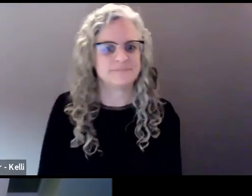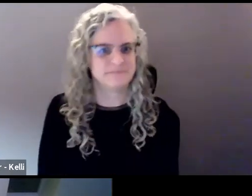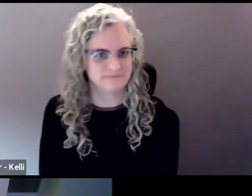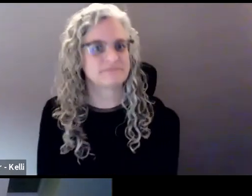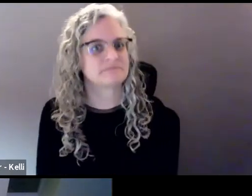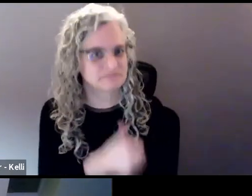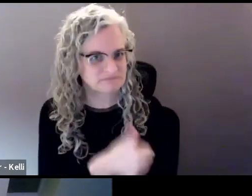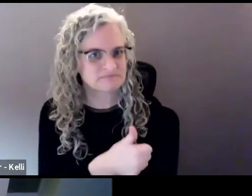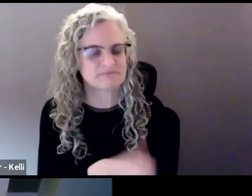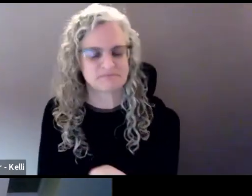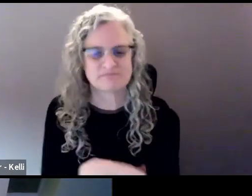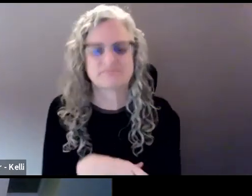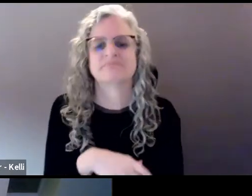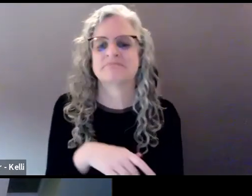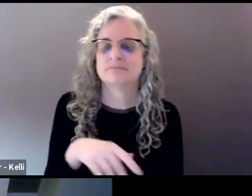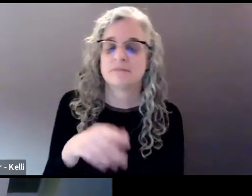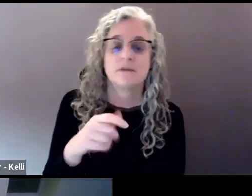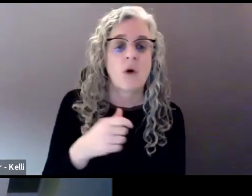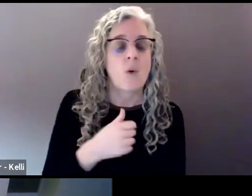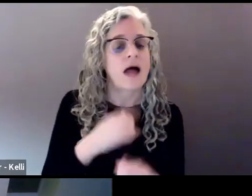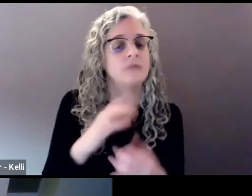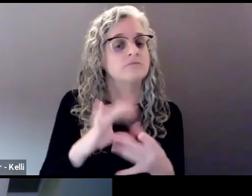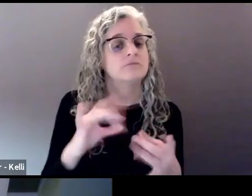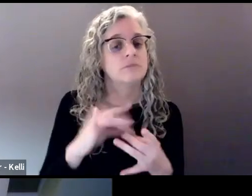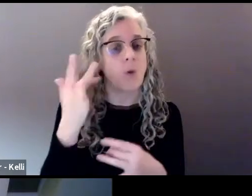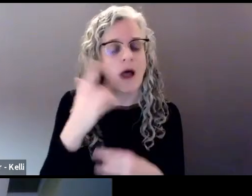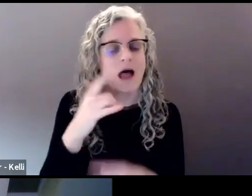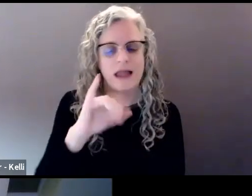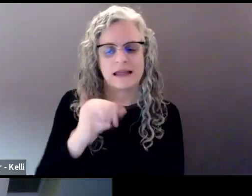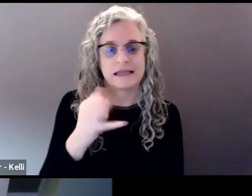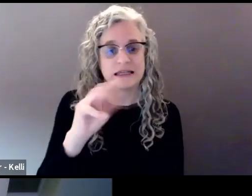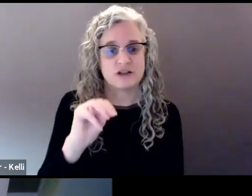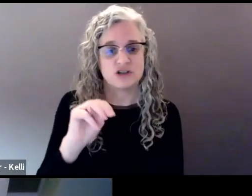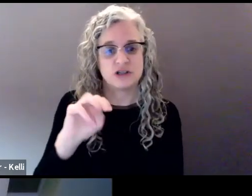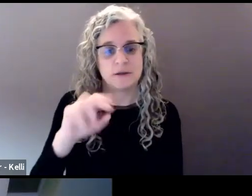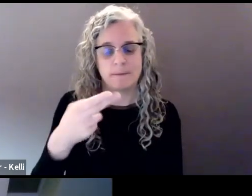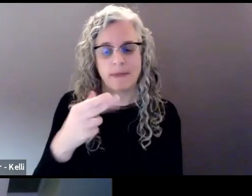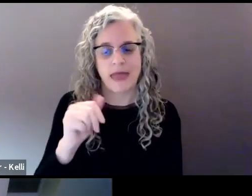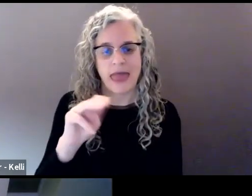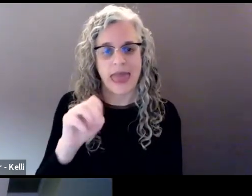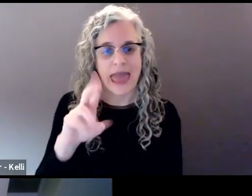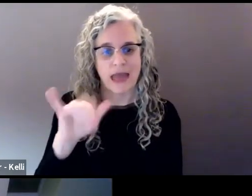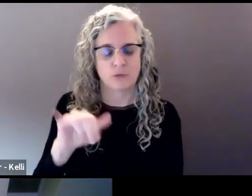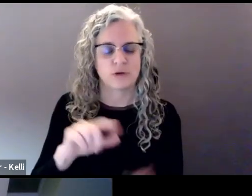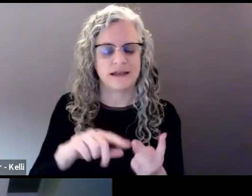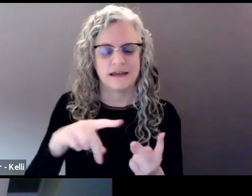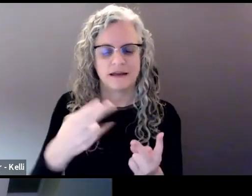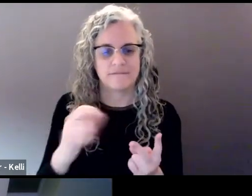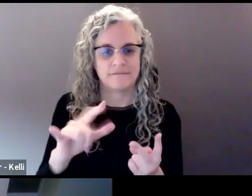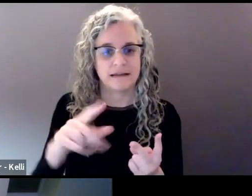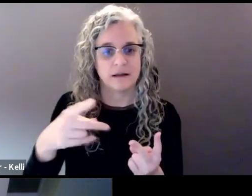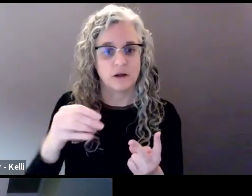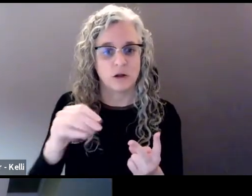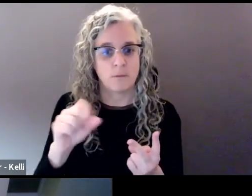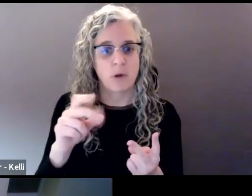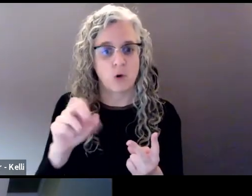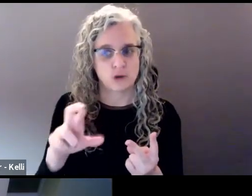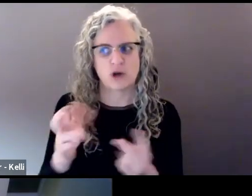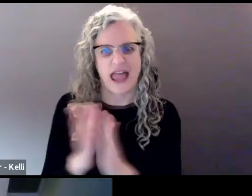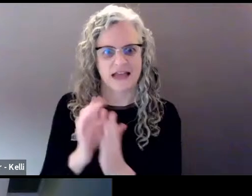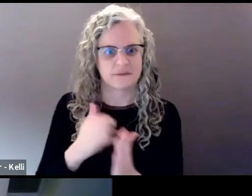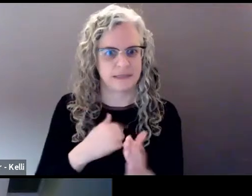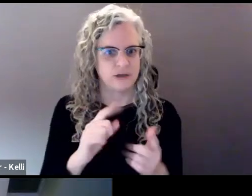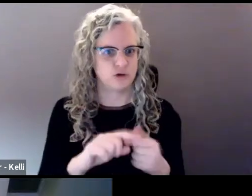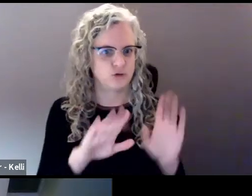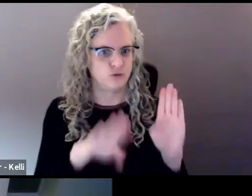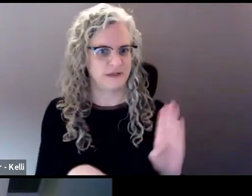I'm testifying because Jim Hamry and Phil Posner recommended that I do so. And